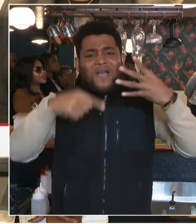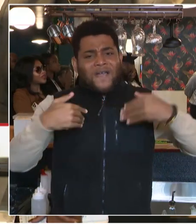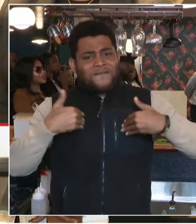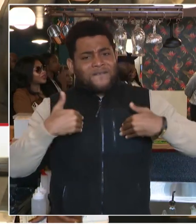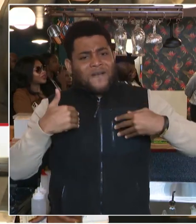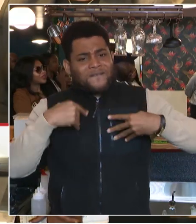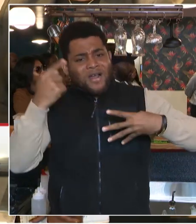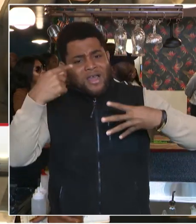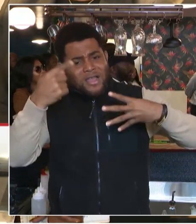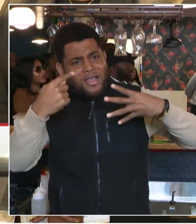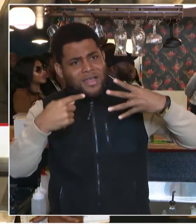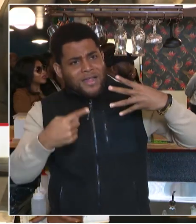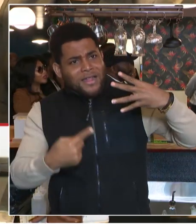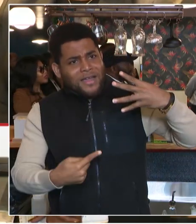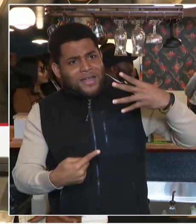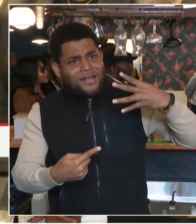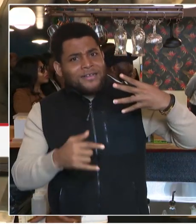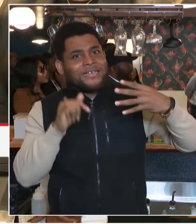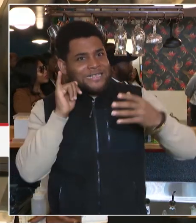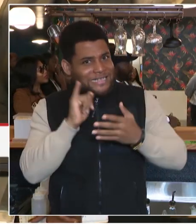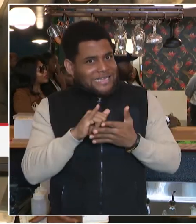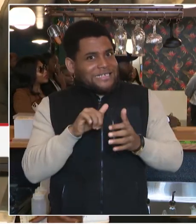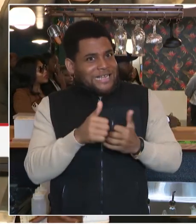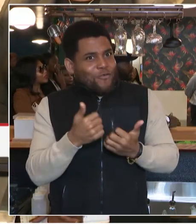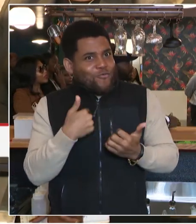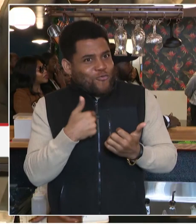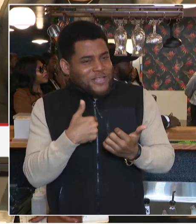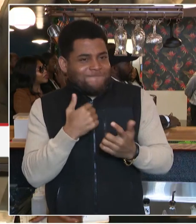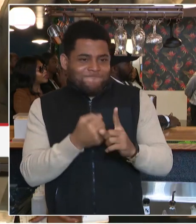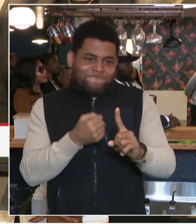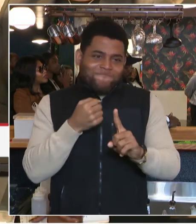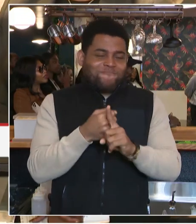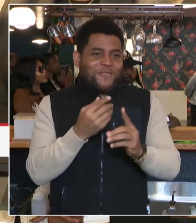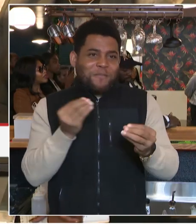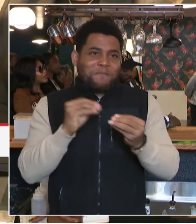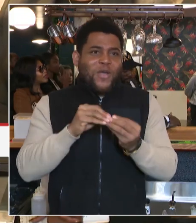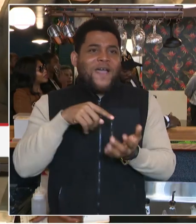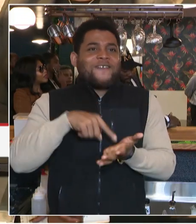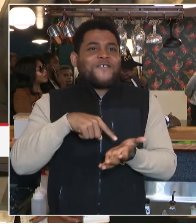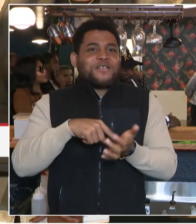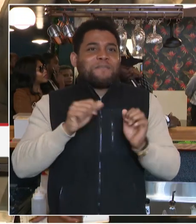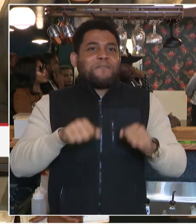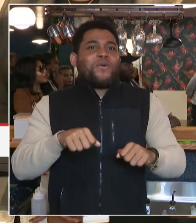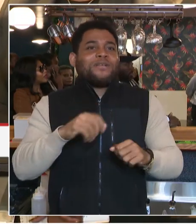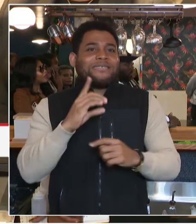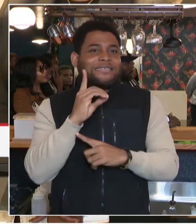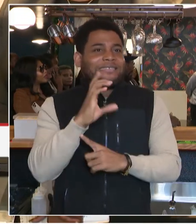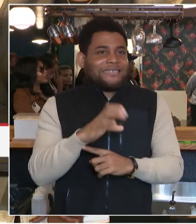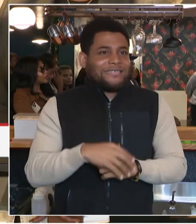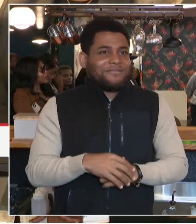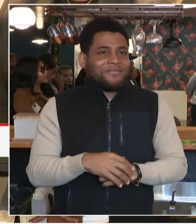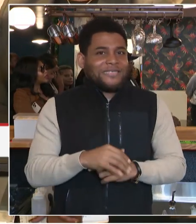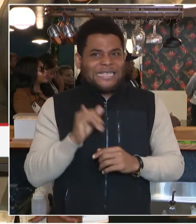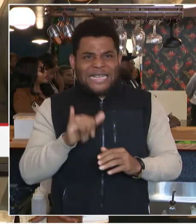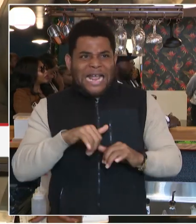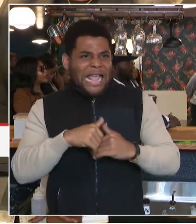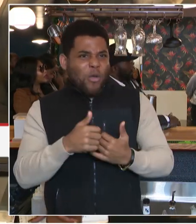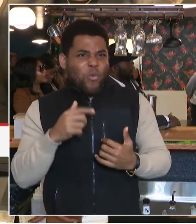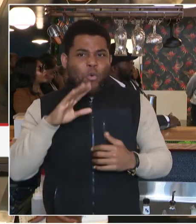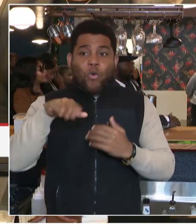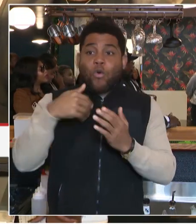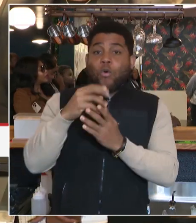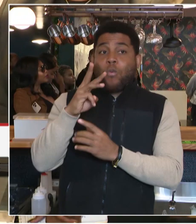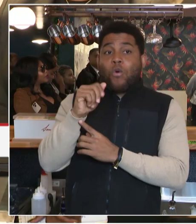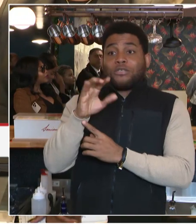affordable DC, and that's how we continue to grow the population in all 8 wards. So